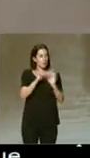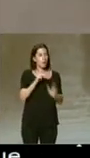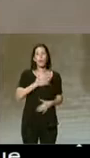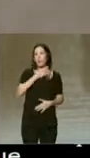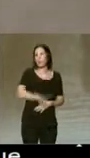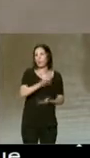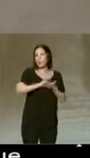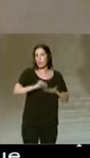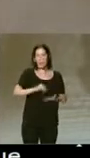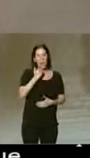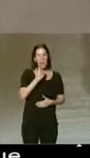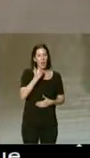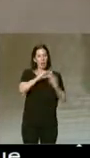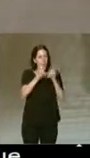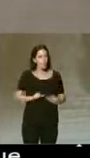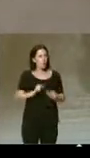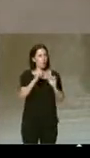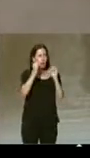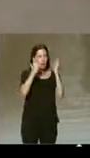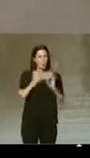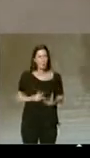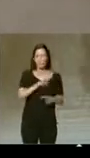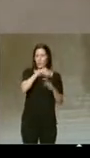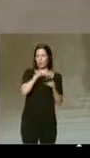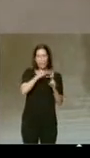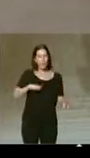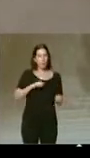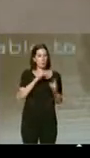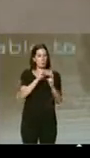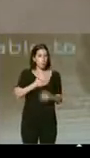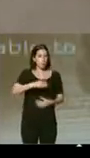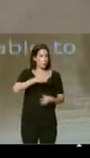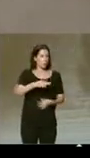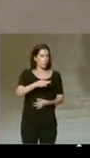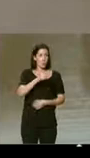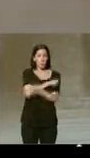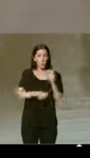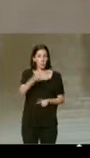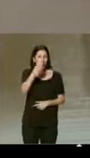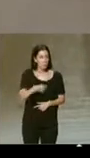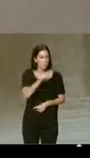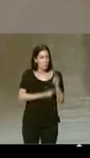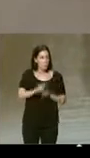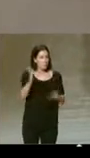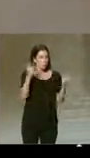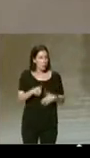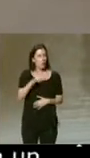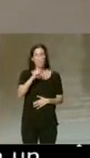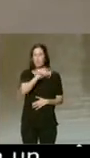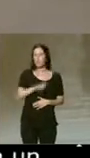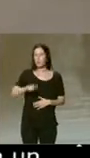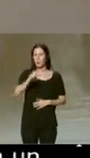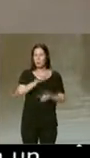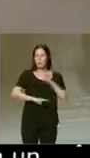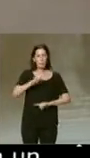They are able to write math formulas at a forum. So this is nothing obvious for a sight impaired person